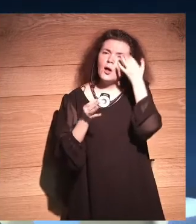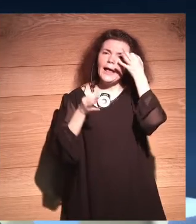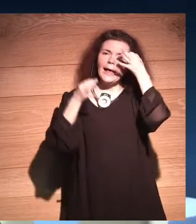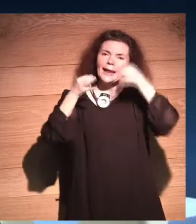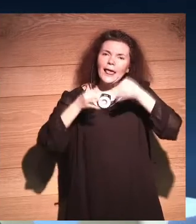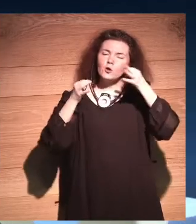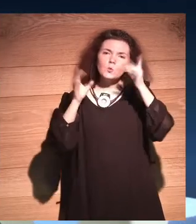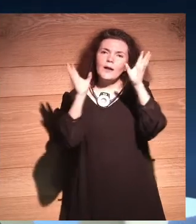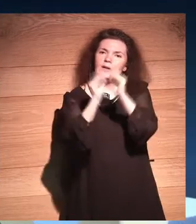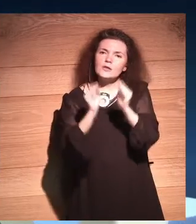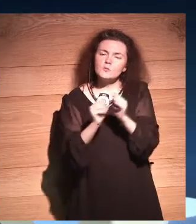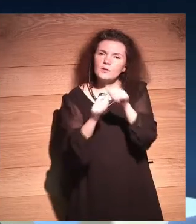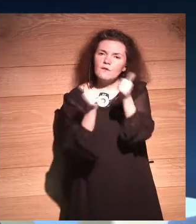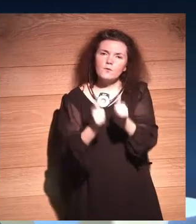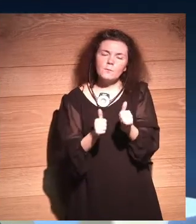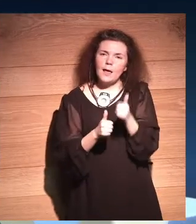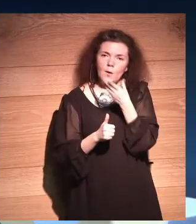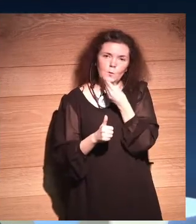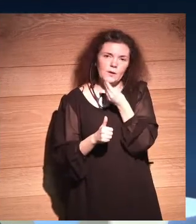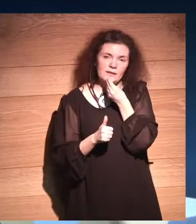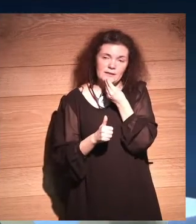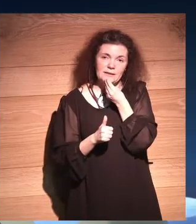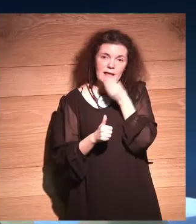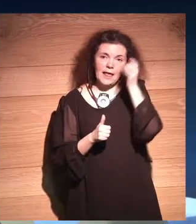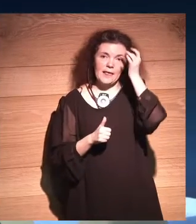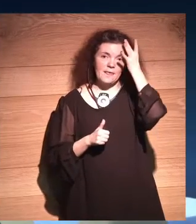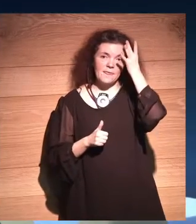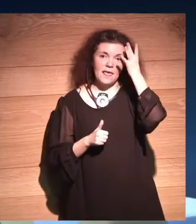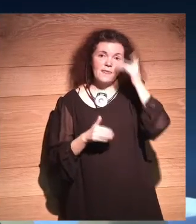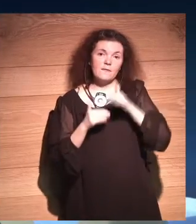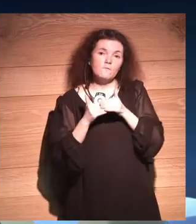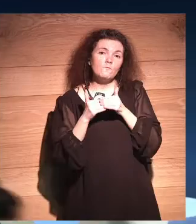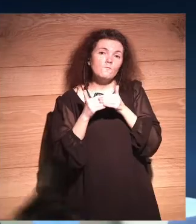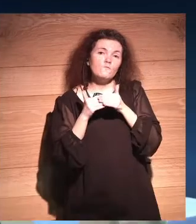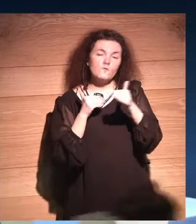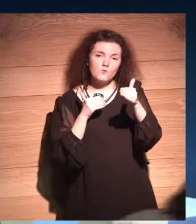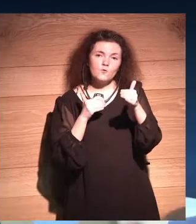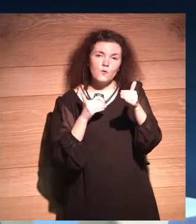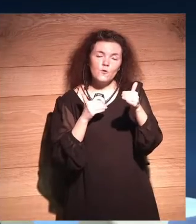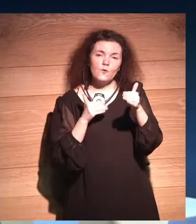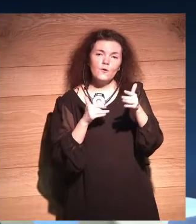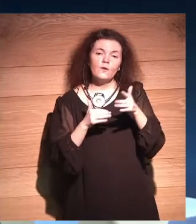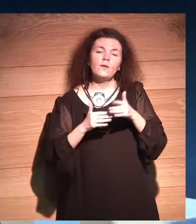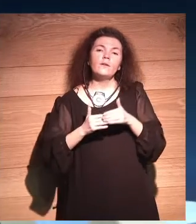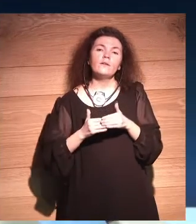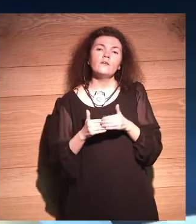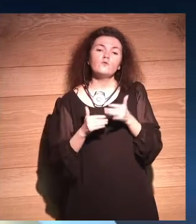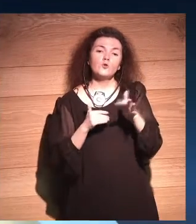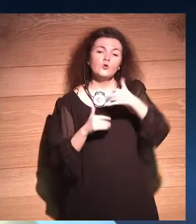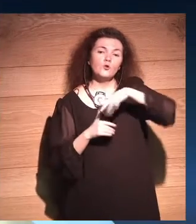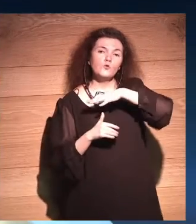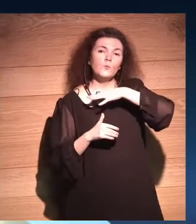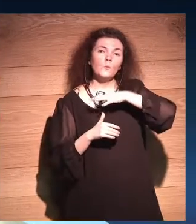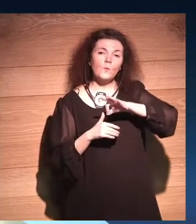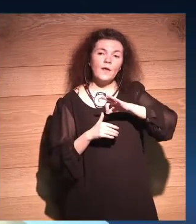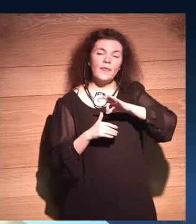summarized. I think there is a future in which we can completely get away from the kind of representative models that we see now.